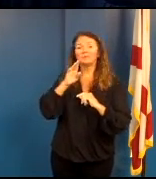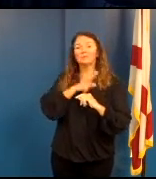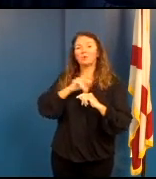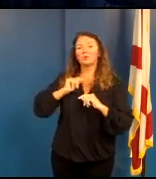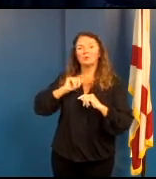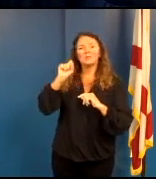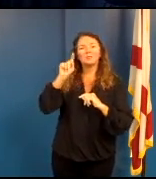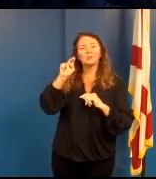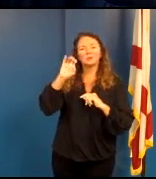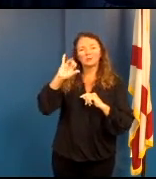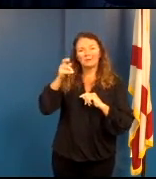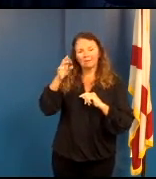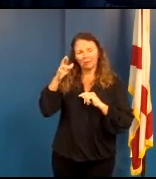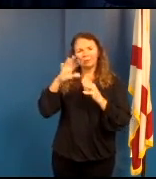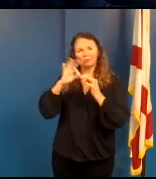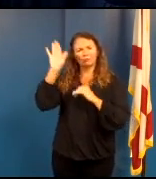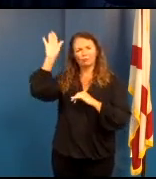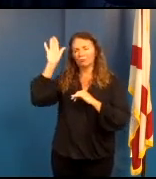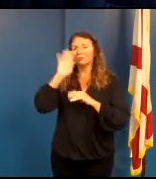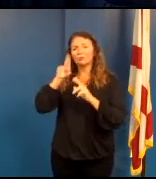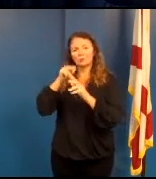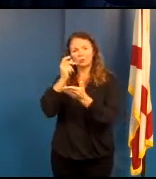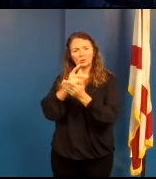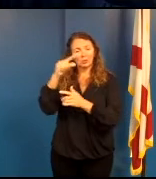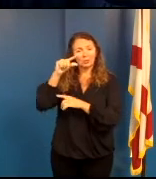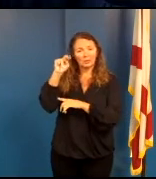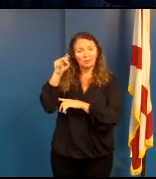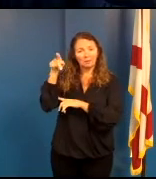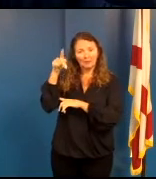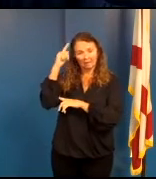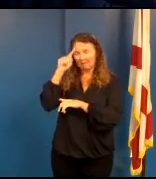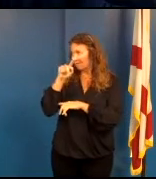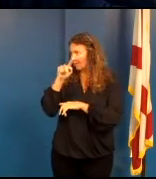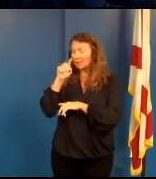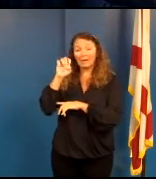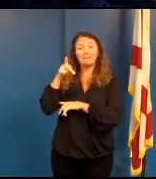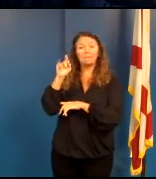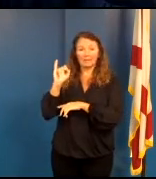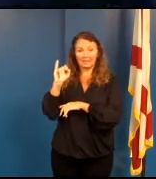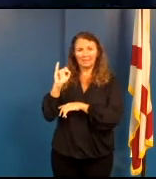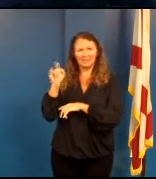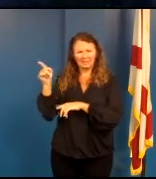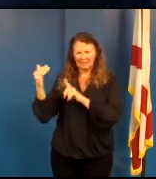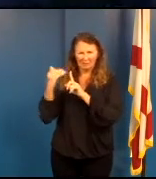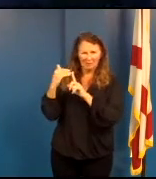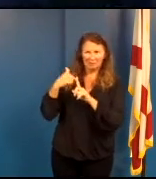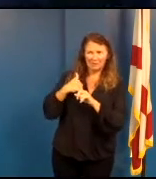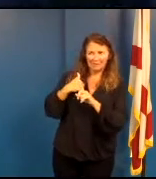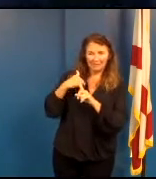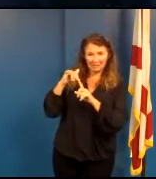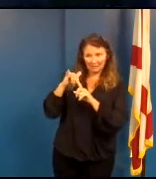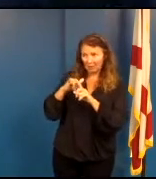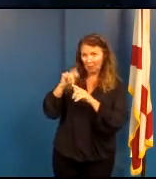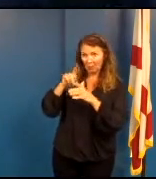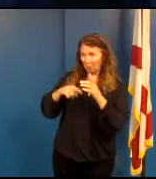before we vote? Sure. On the approval of the GMP for EPI, can someone remind me, is that in range